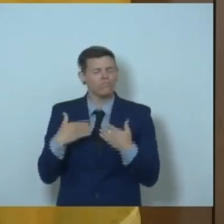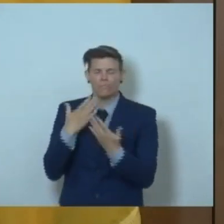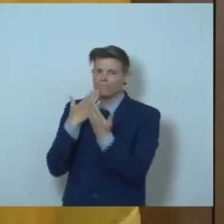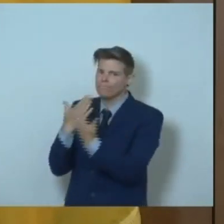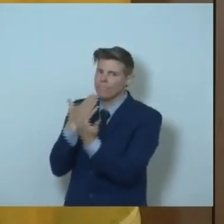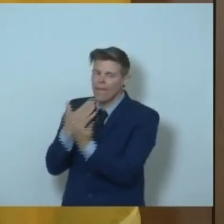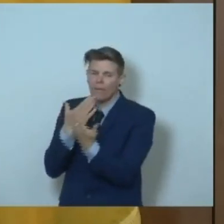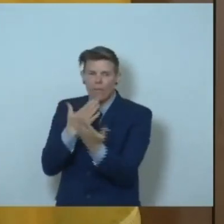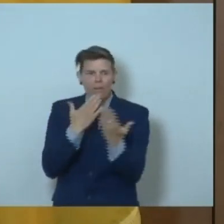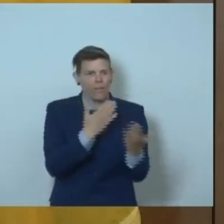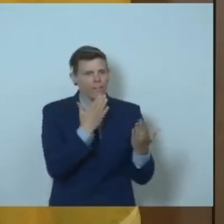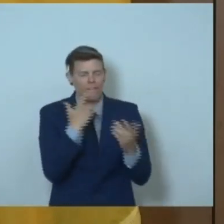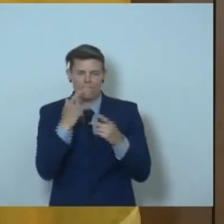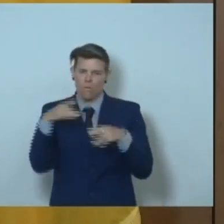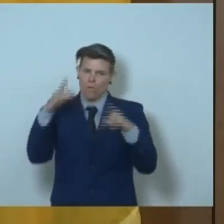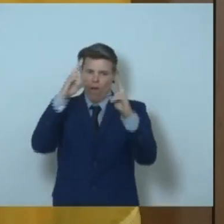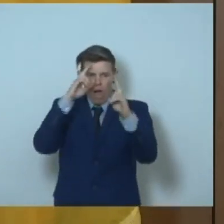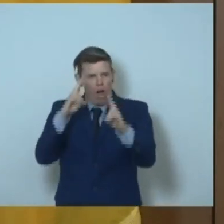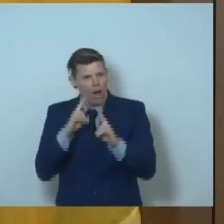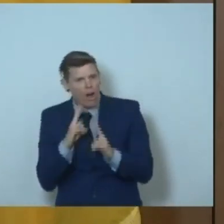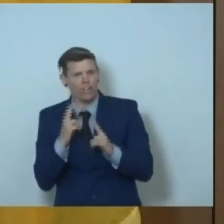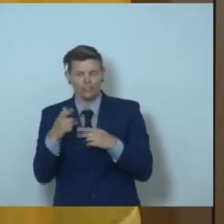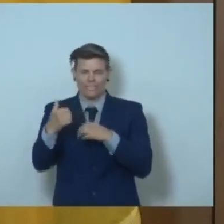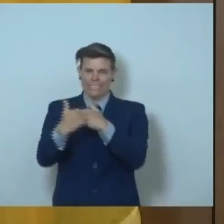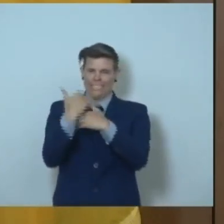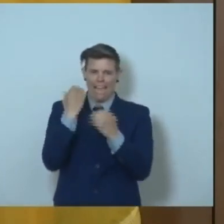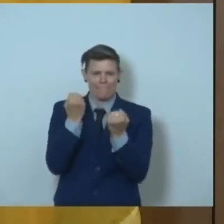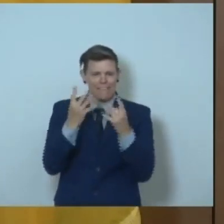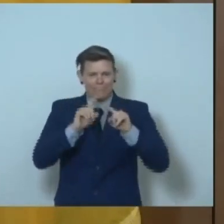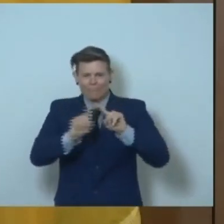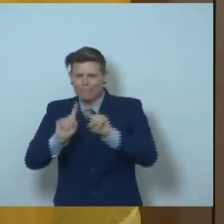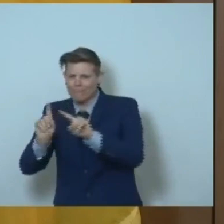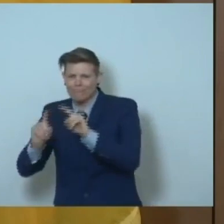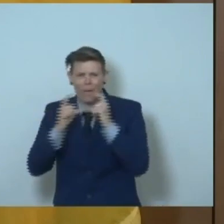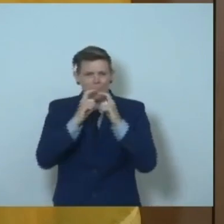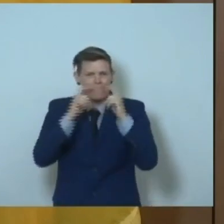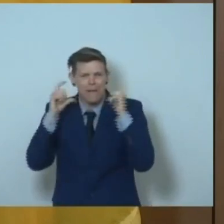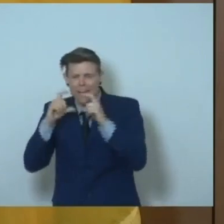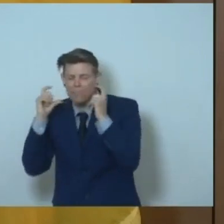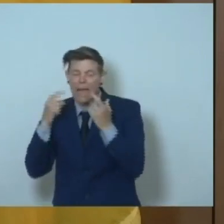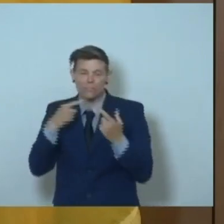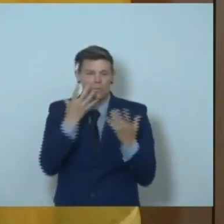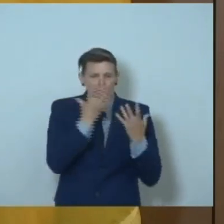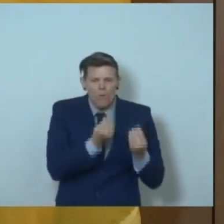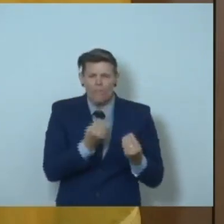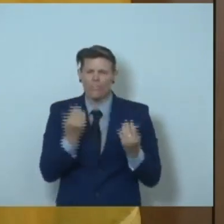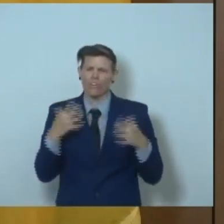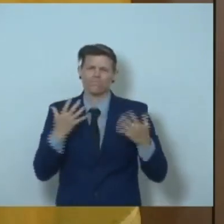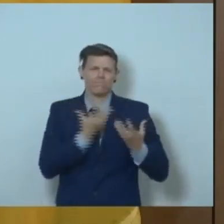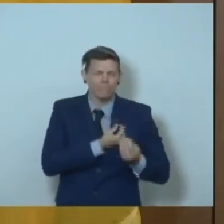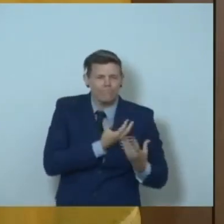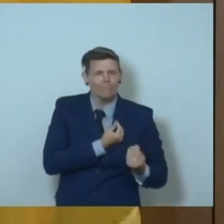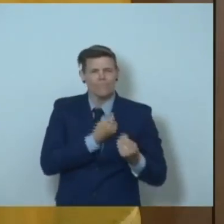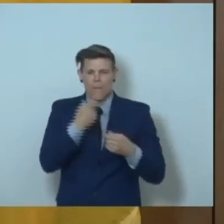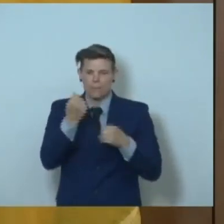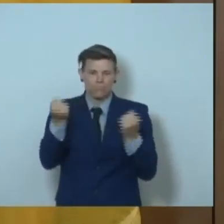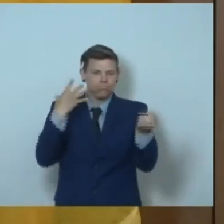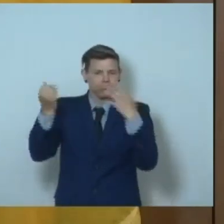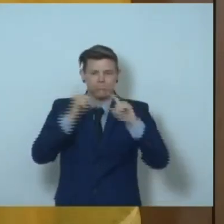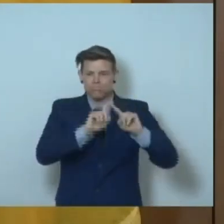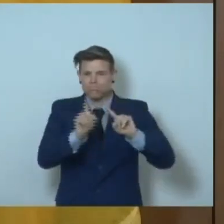and very honored for the number of individuals who so kindly have sent their